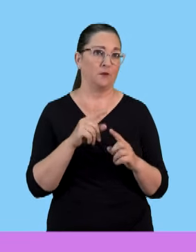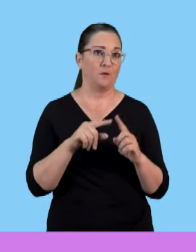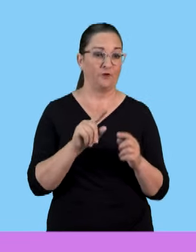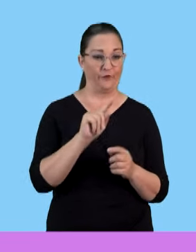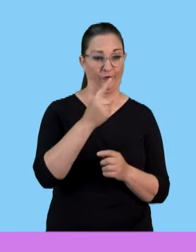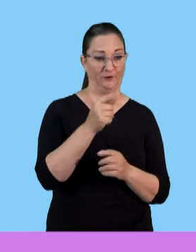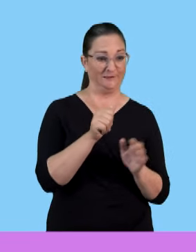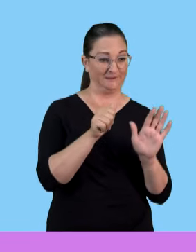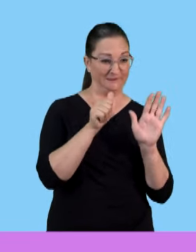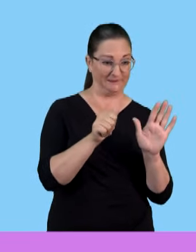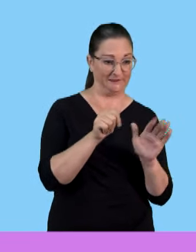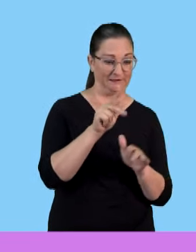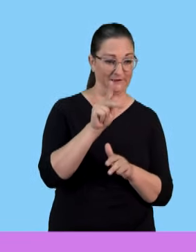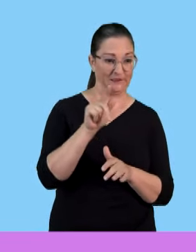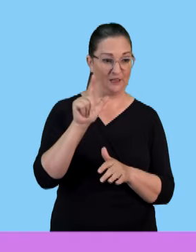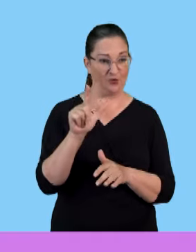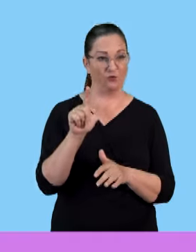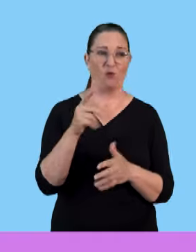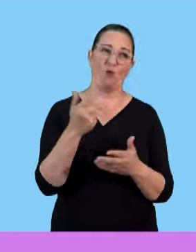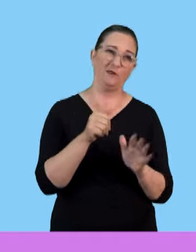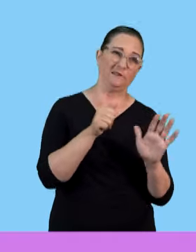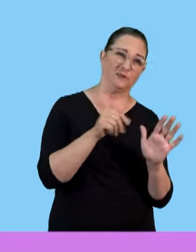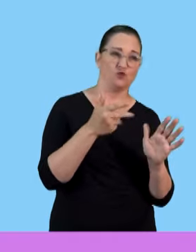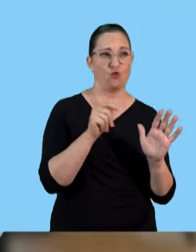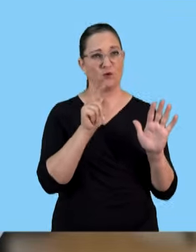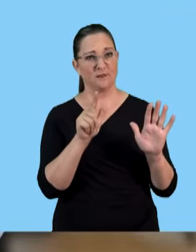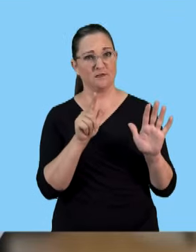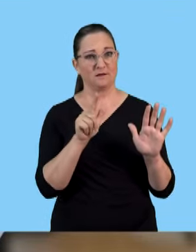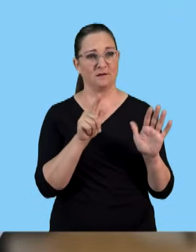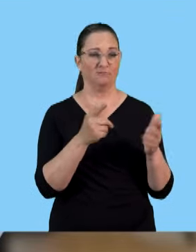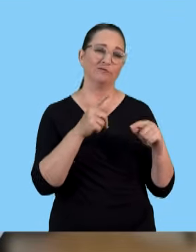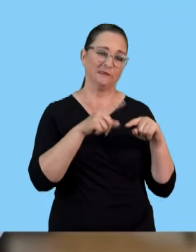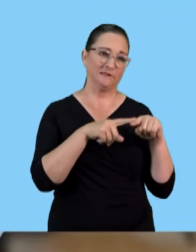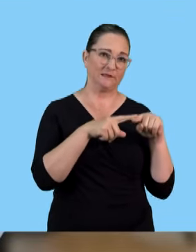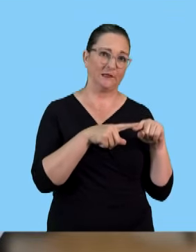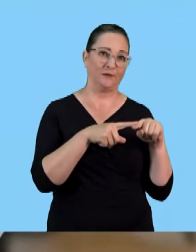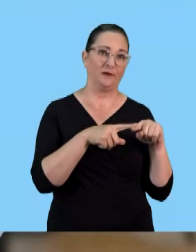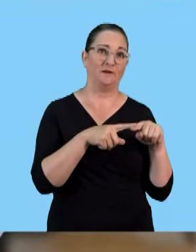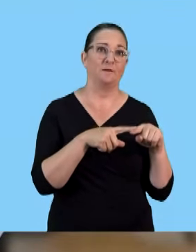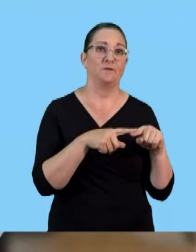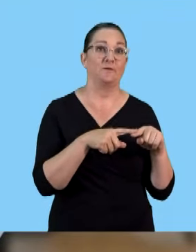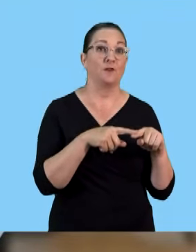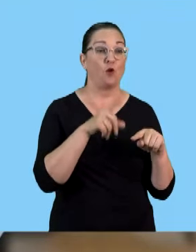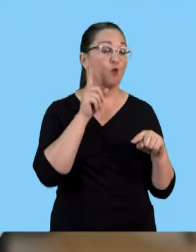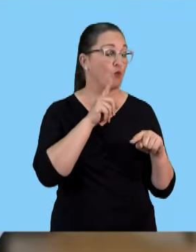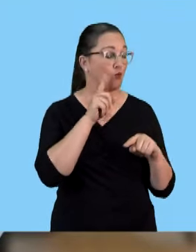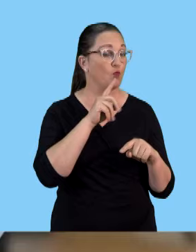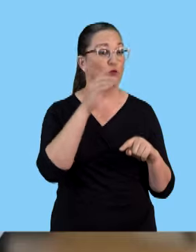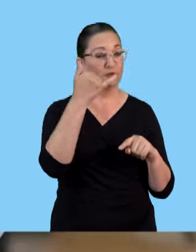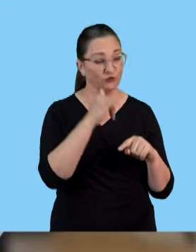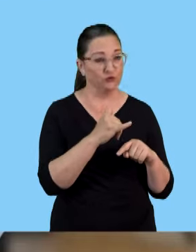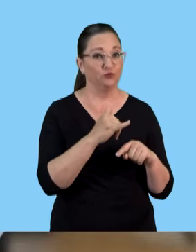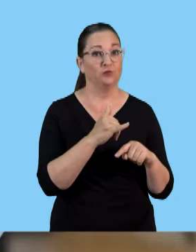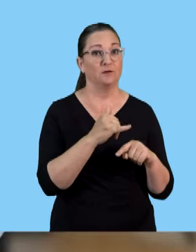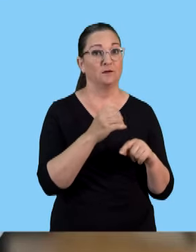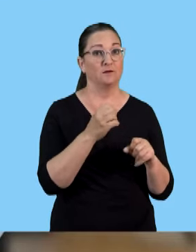first 6 kiloliters, they could be 6 or it could be 7, so it will depend on the given context. So you must